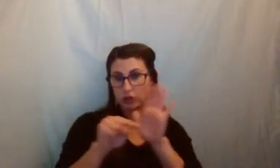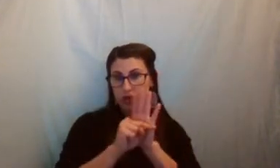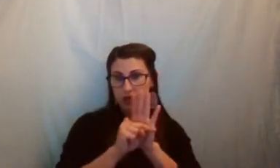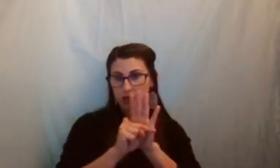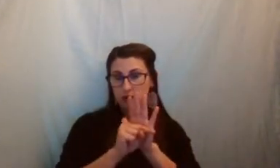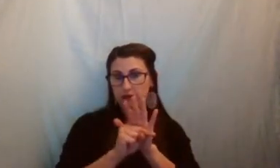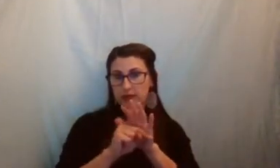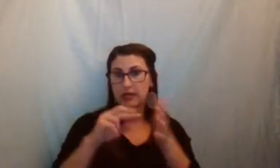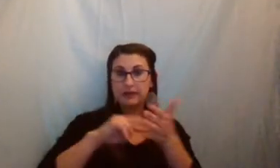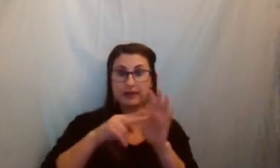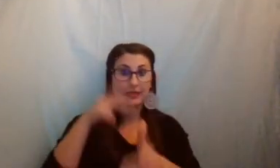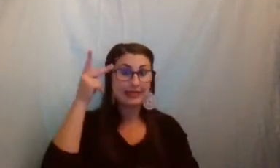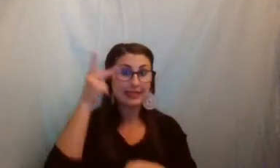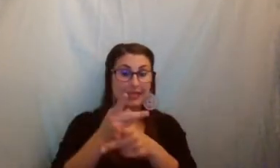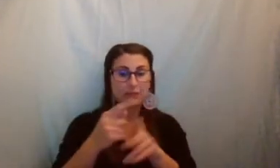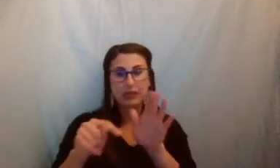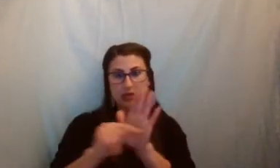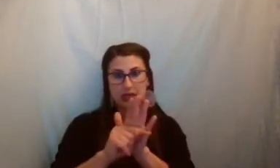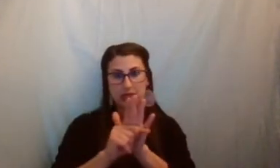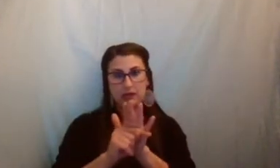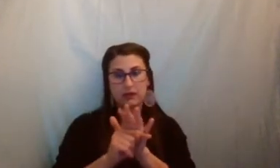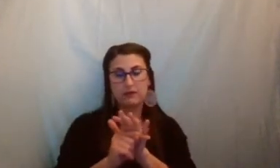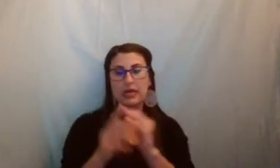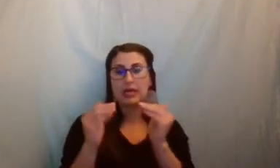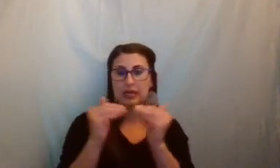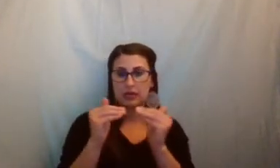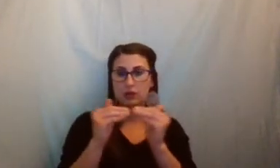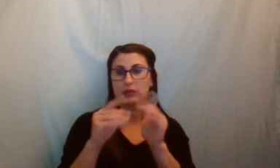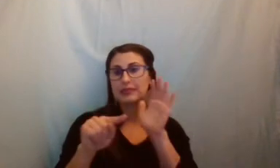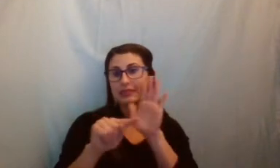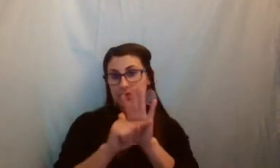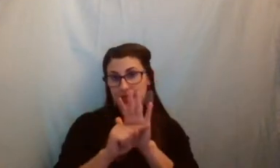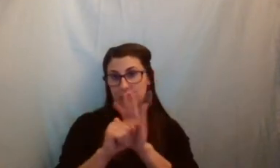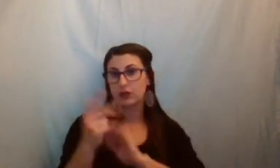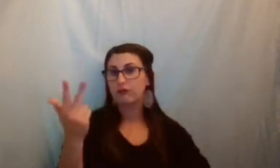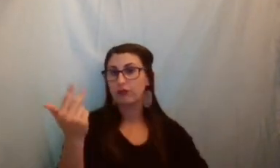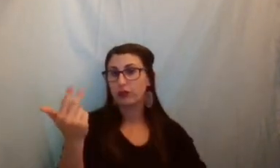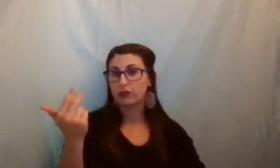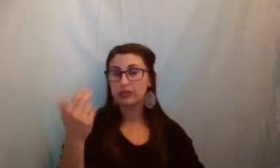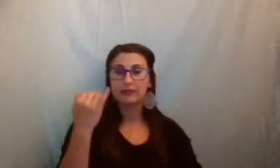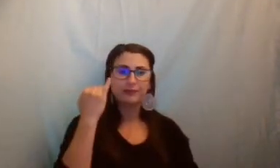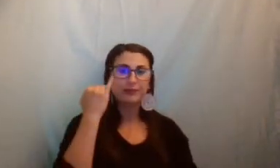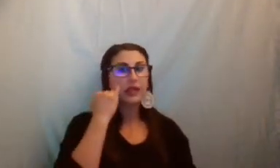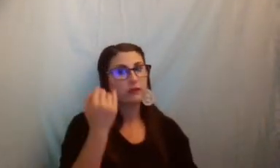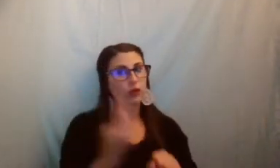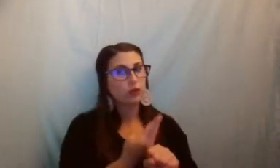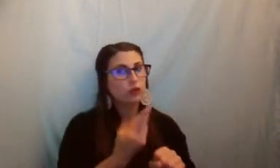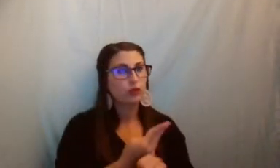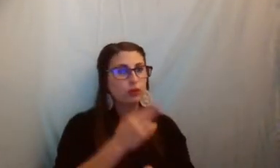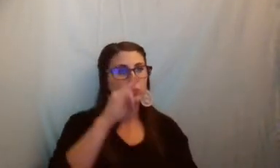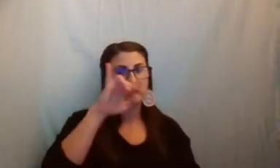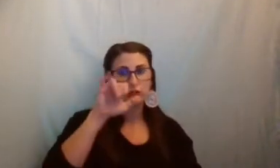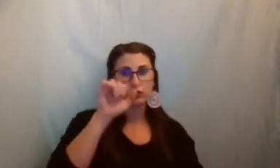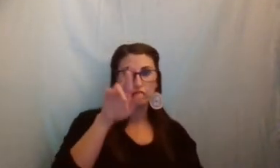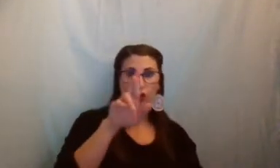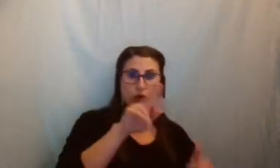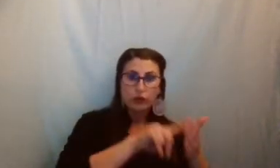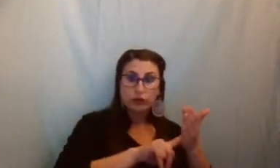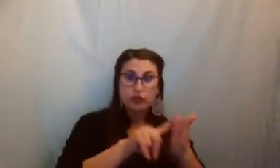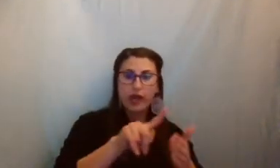negative, we can keep it negative. So then it makes negative 13. And if you were to use a jar to